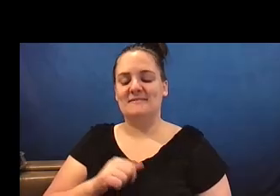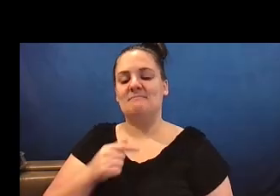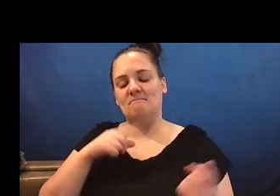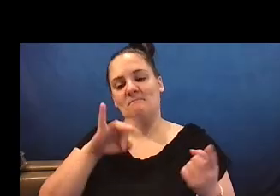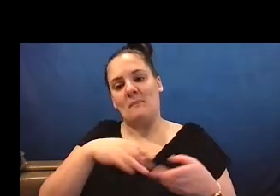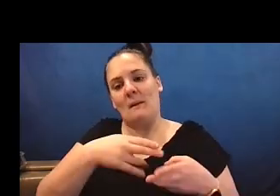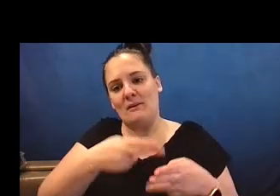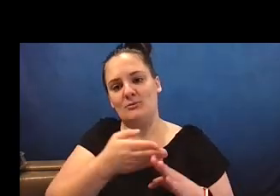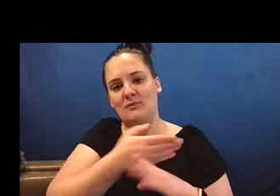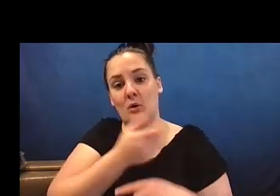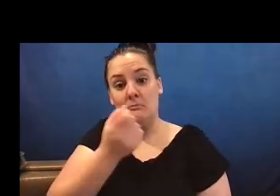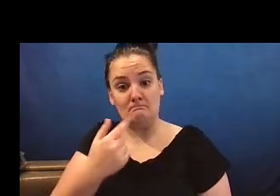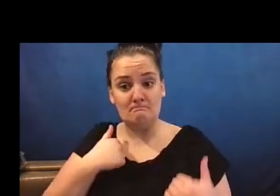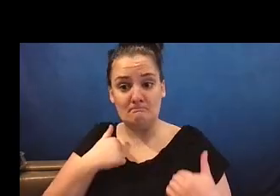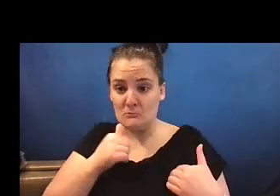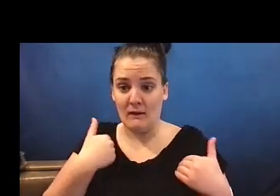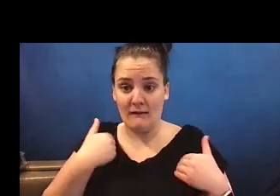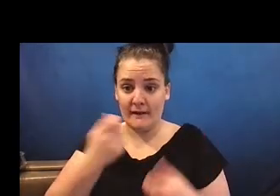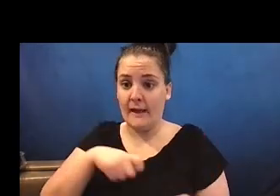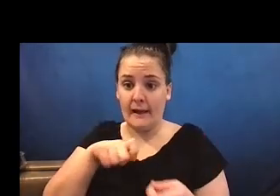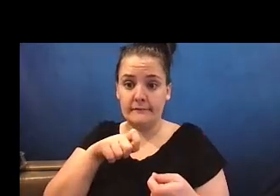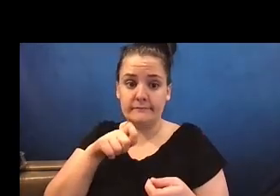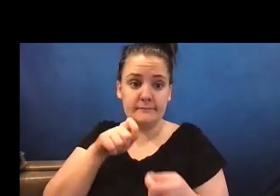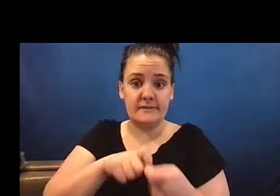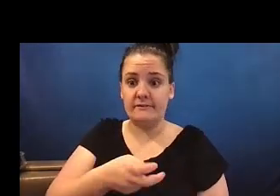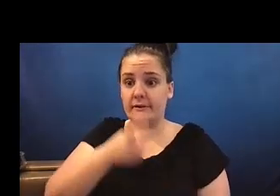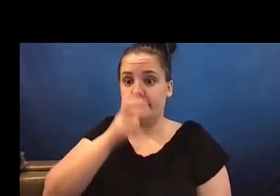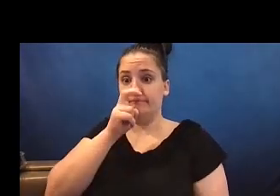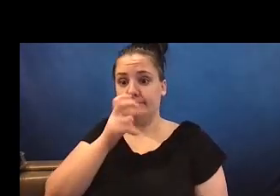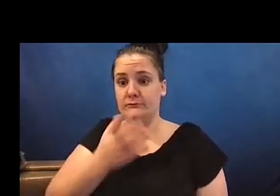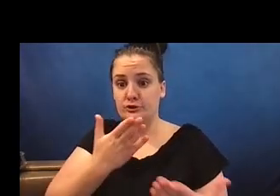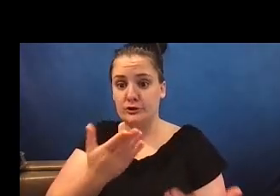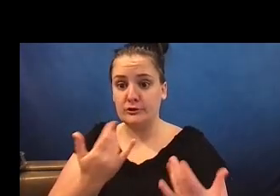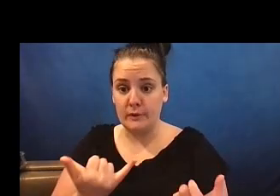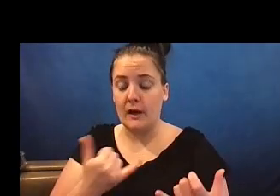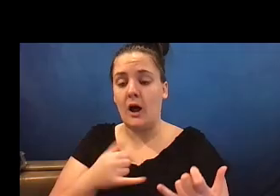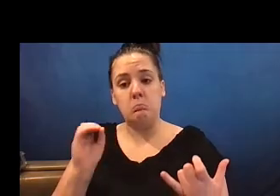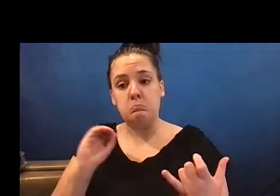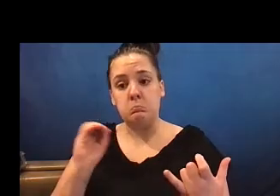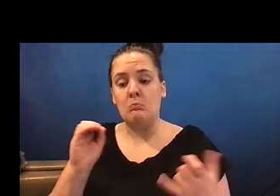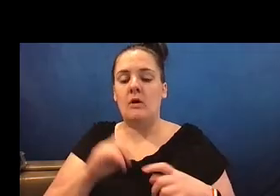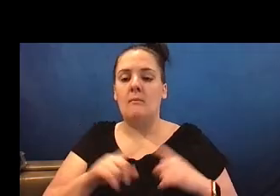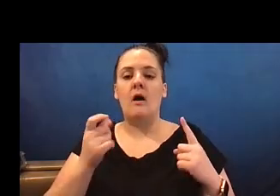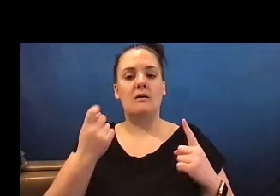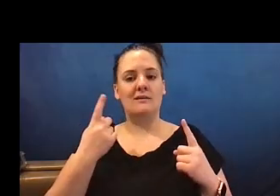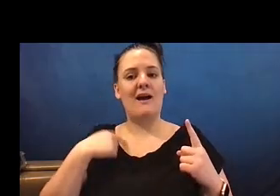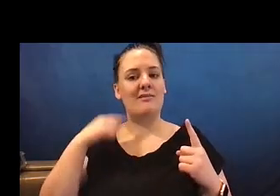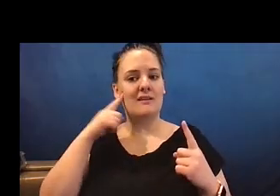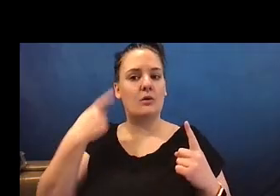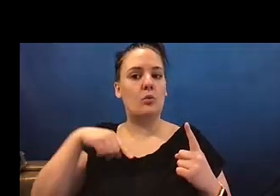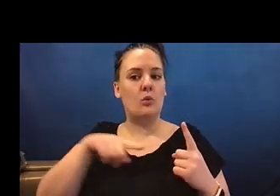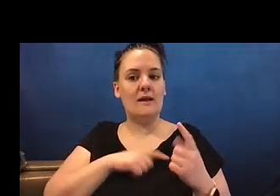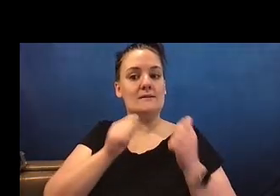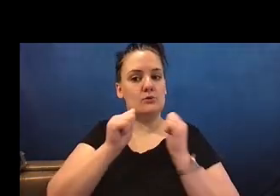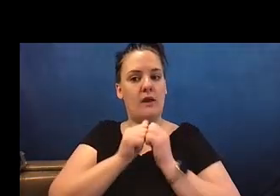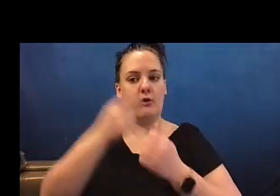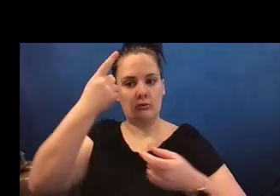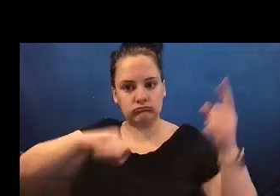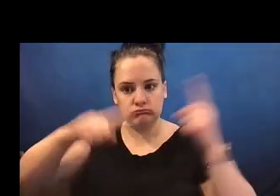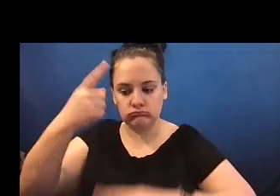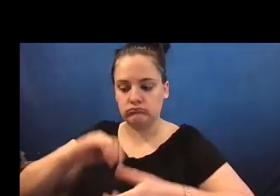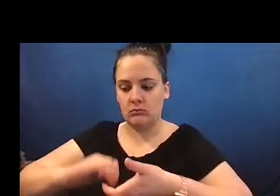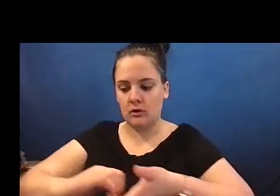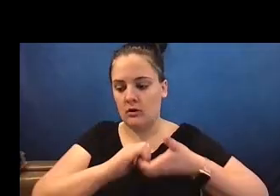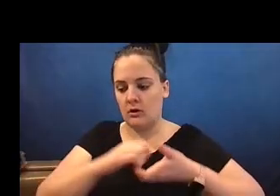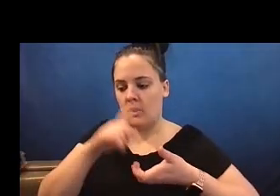about earlier. I don't have any hard and fast suggestions right now, but I think we have to solve this problem collectively. We have to strengthen